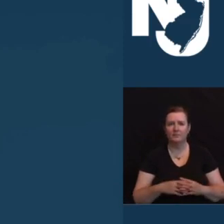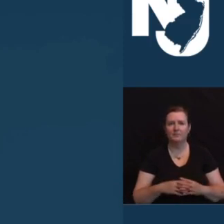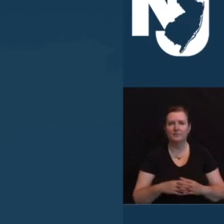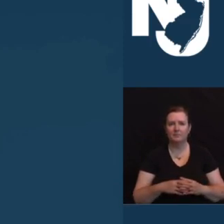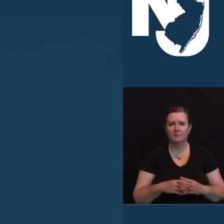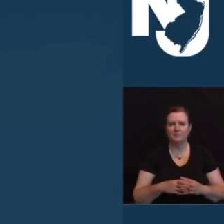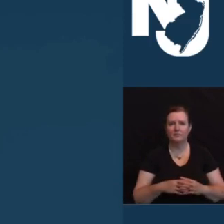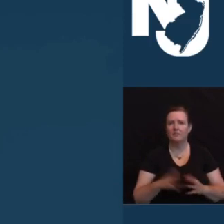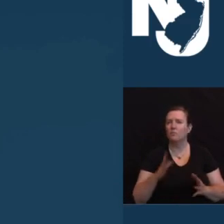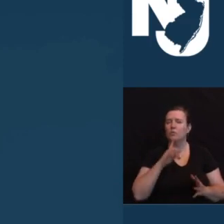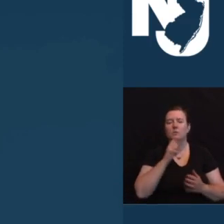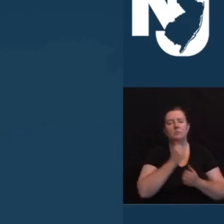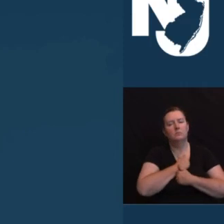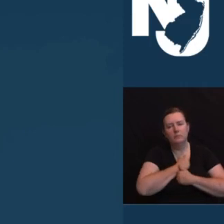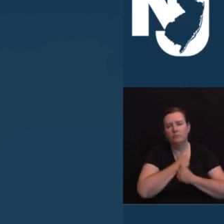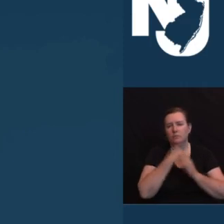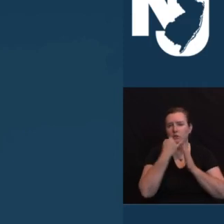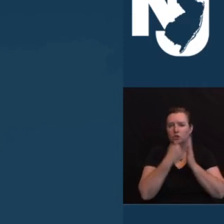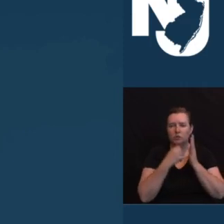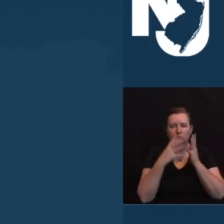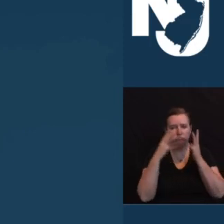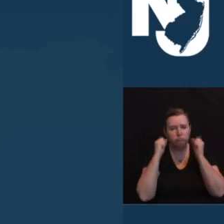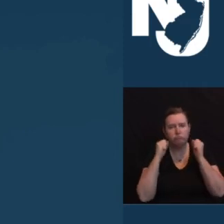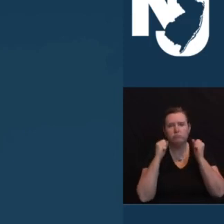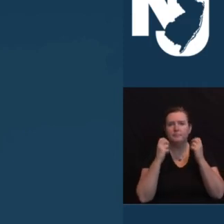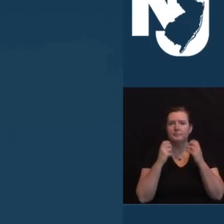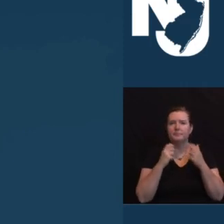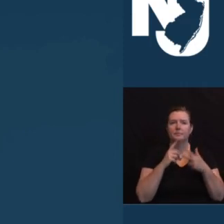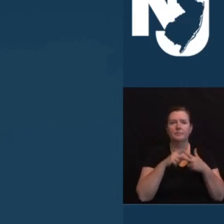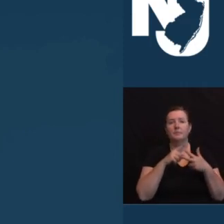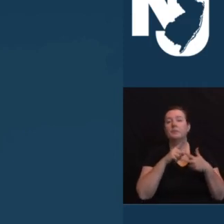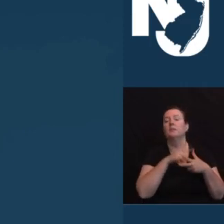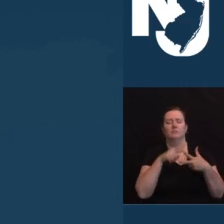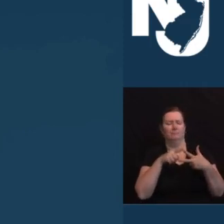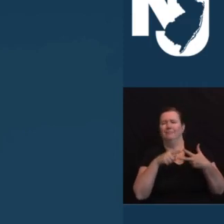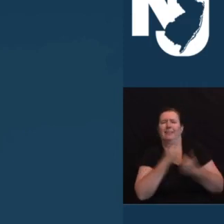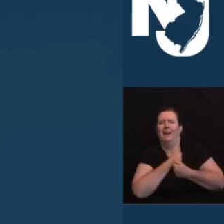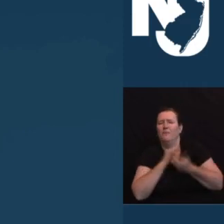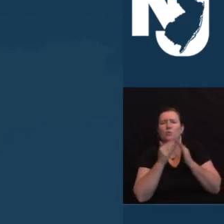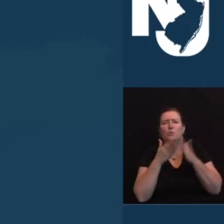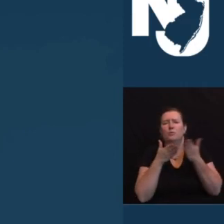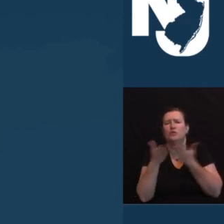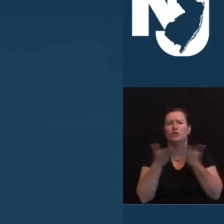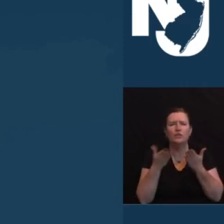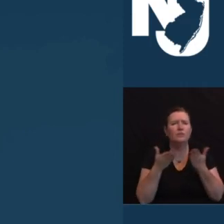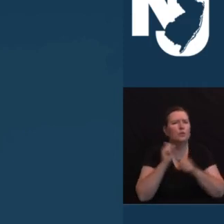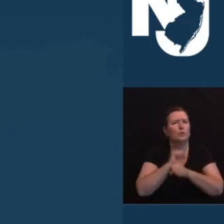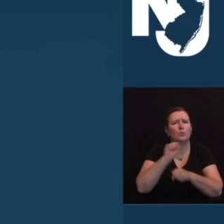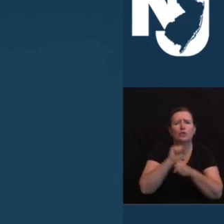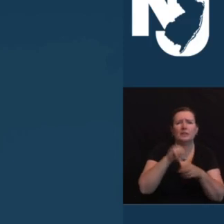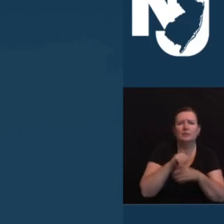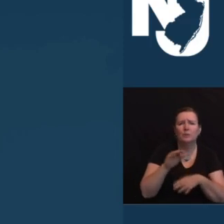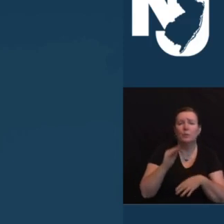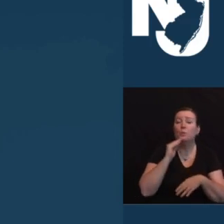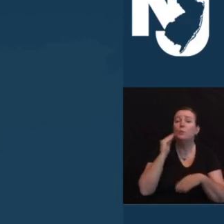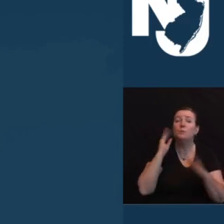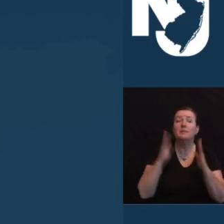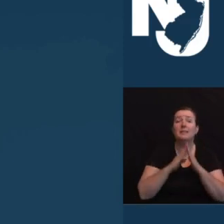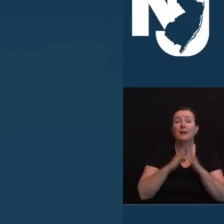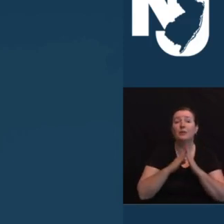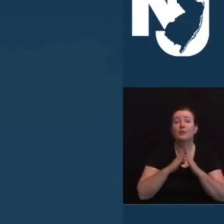Carla's first love, community service was a close second. She started working in the Montclair Clerk's Office in 1993 and would work